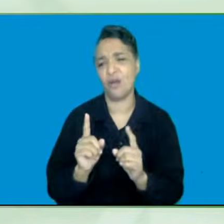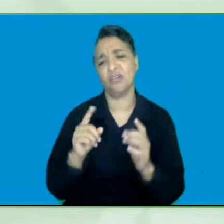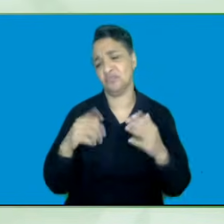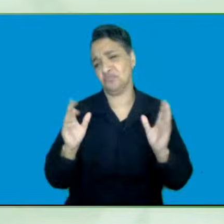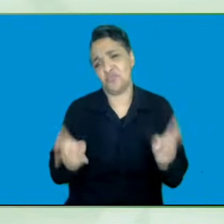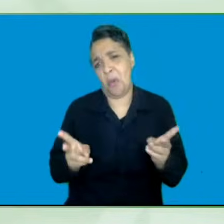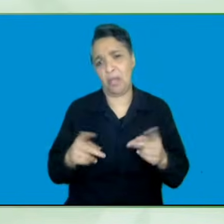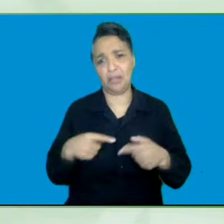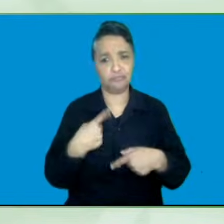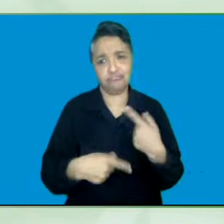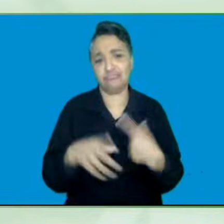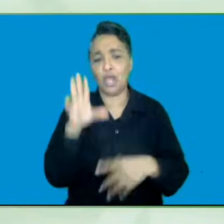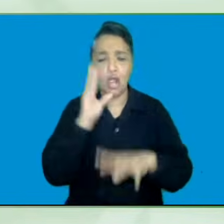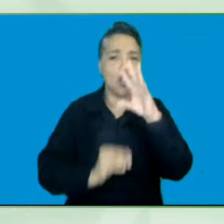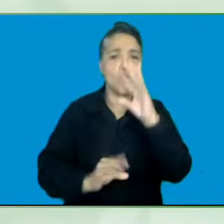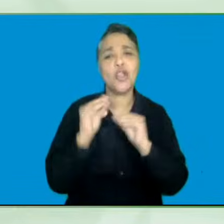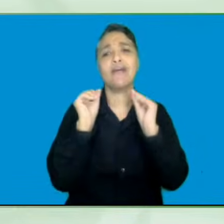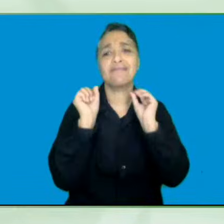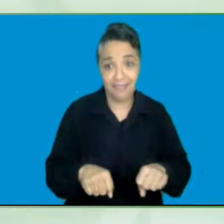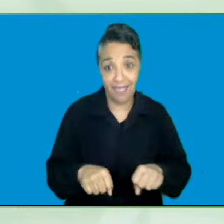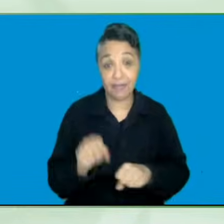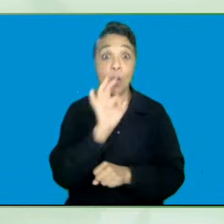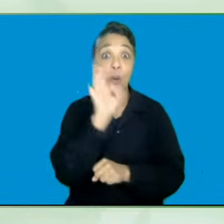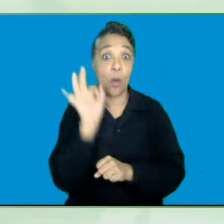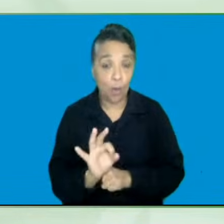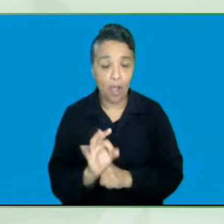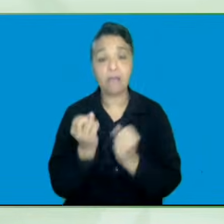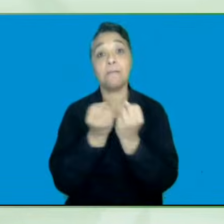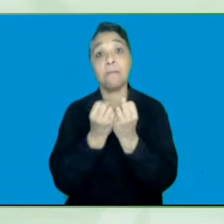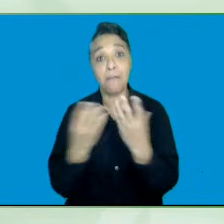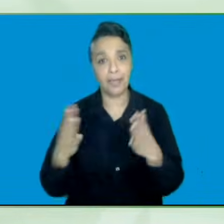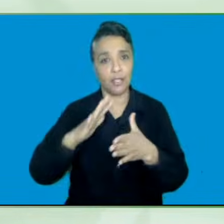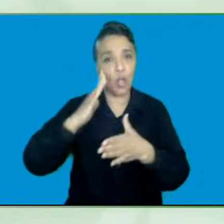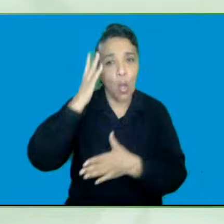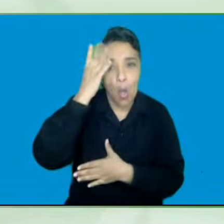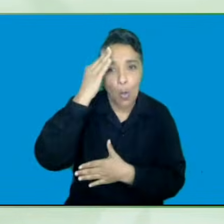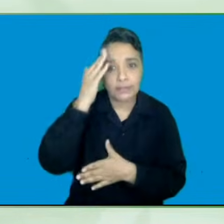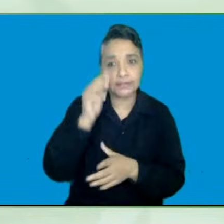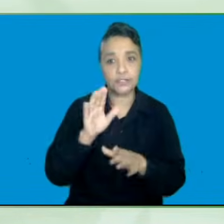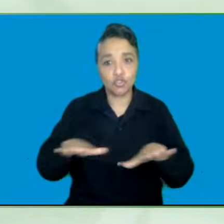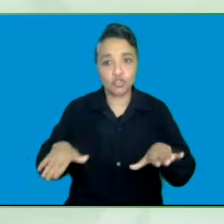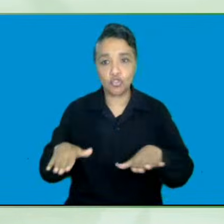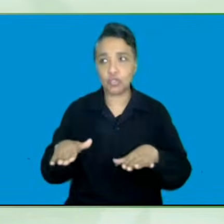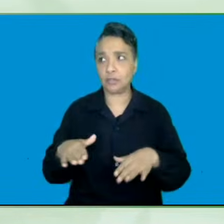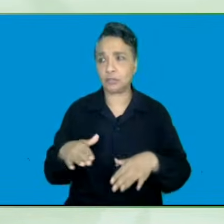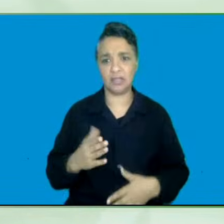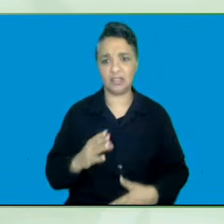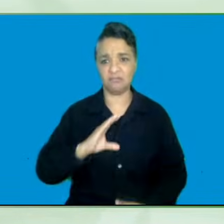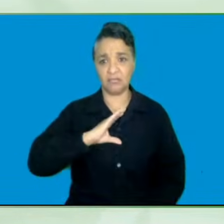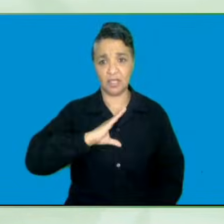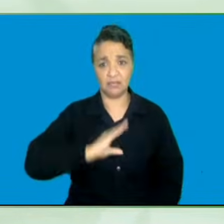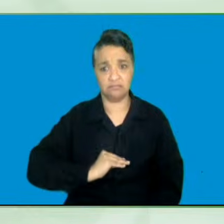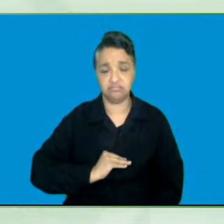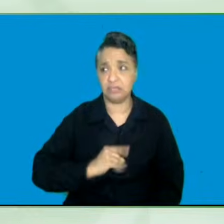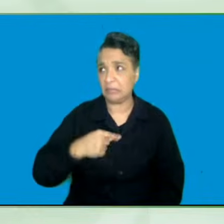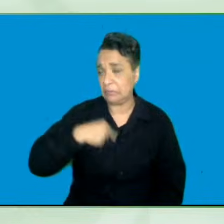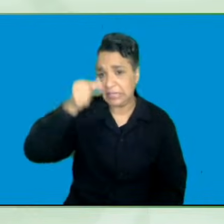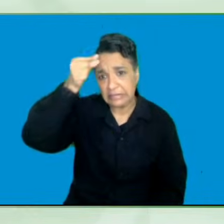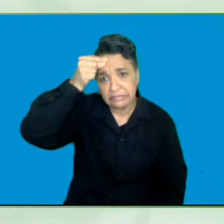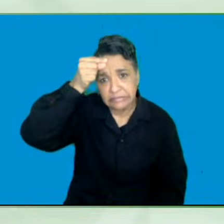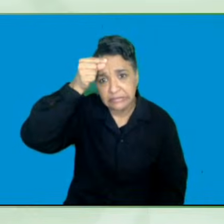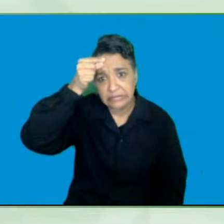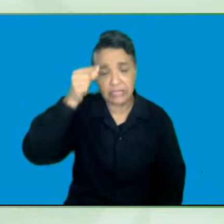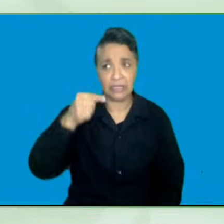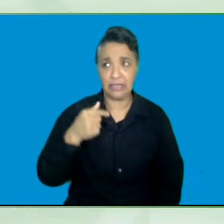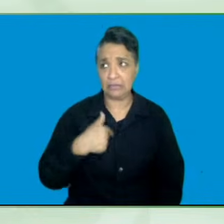many neurodivergent learners enter vocational education and training with quite low confidence and with high